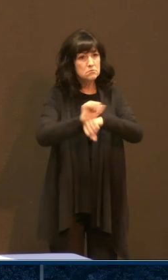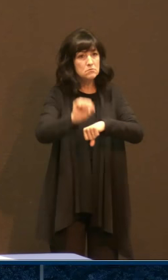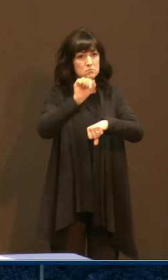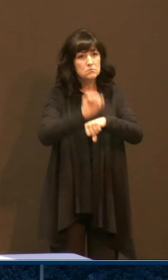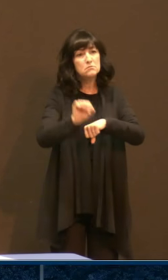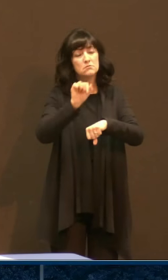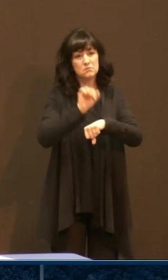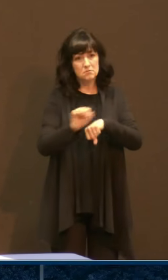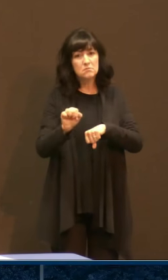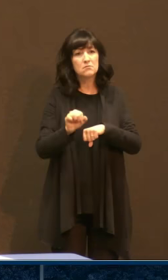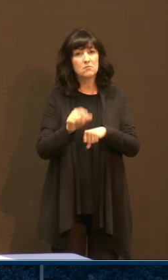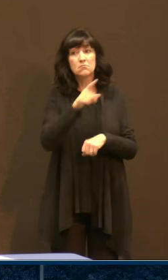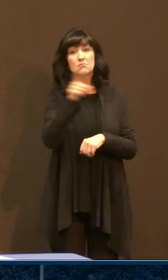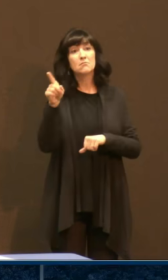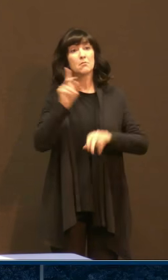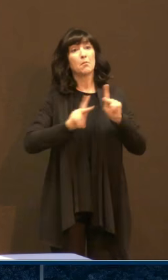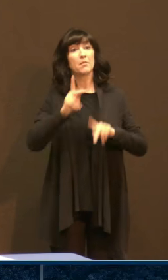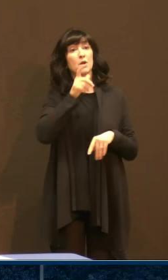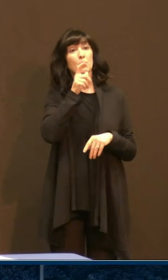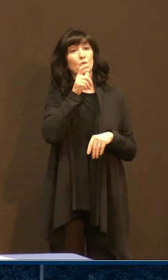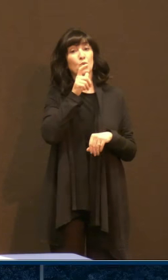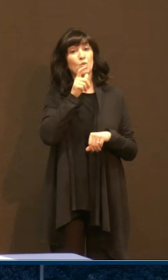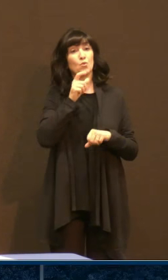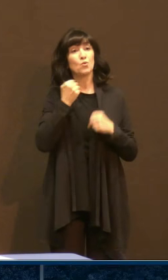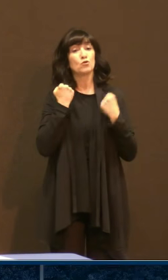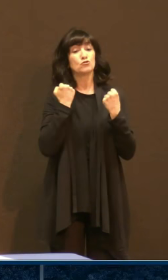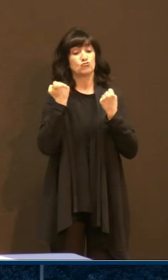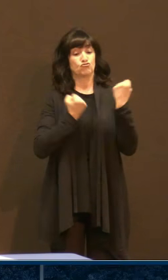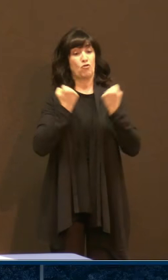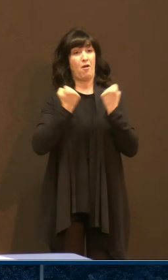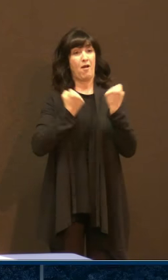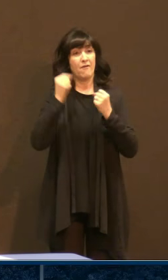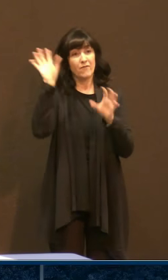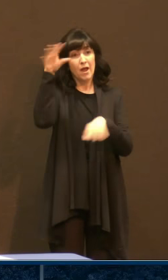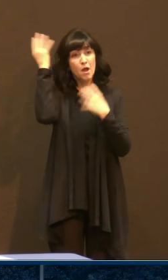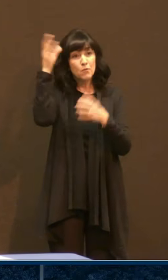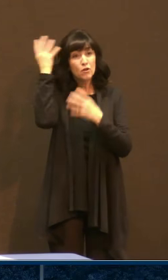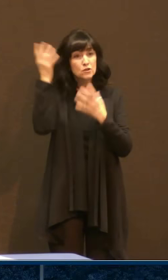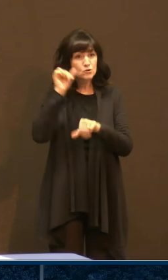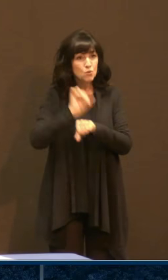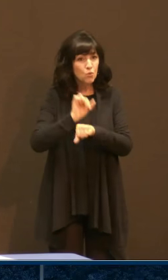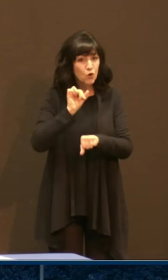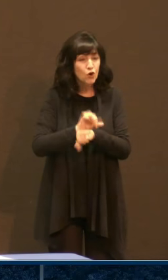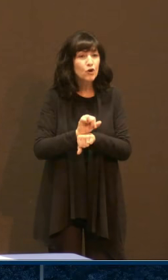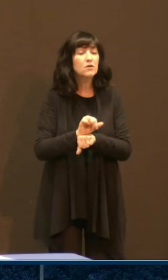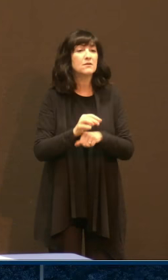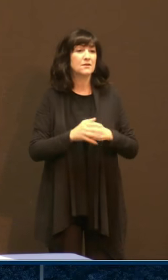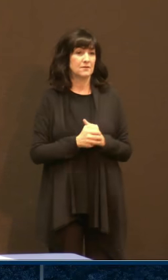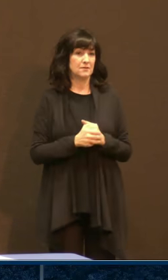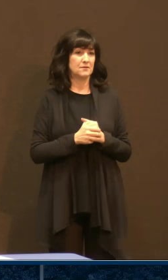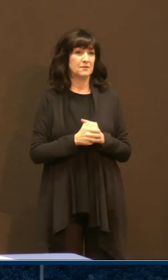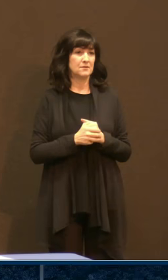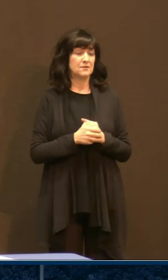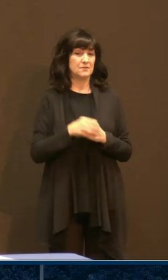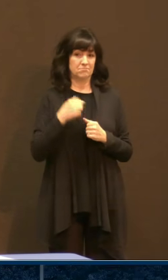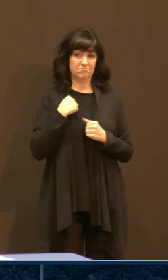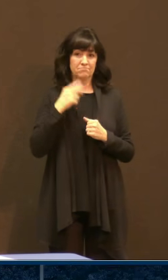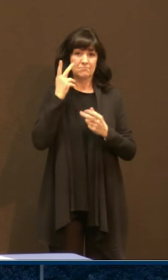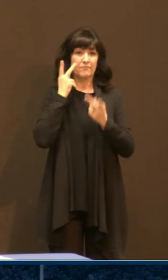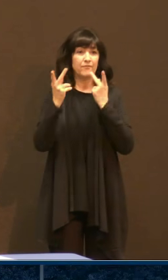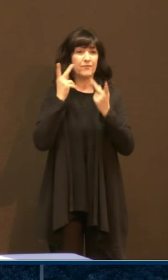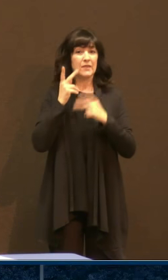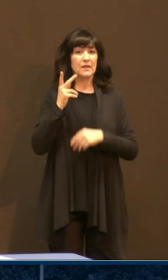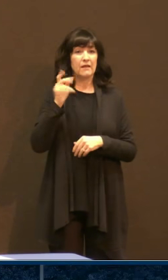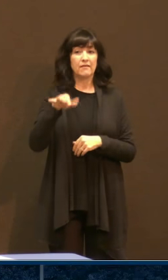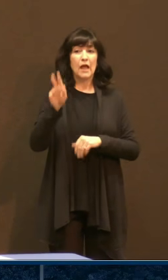ambulances and who respond, and I think of the people that come by my house twice a week and pick up